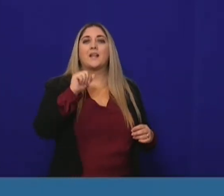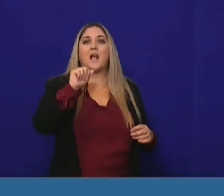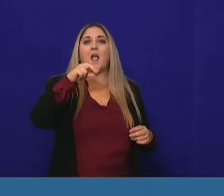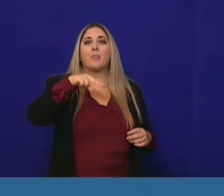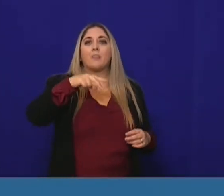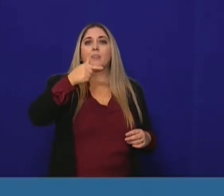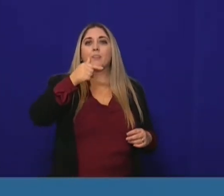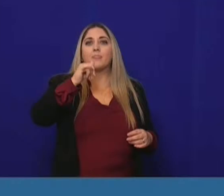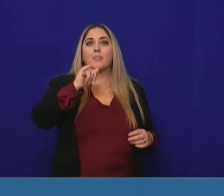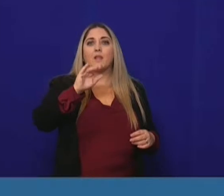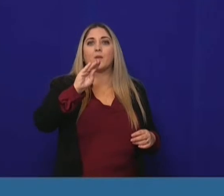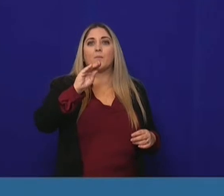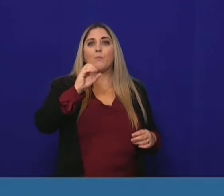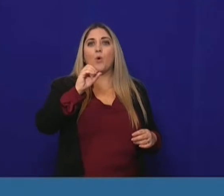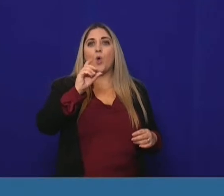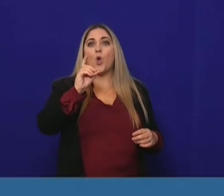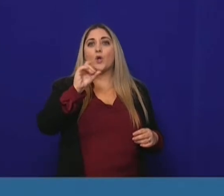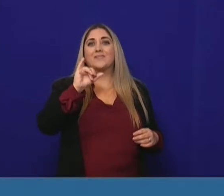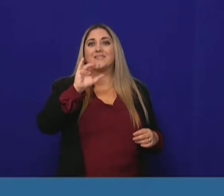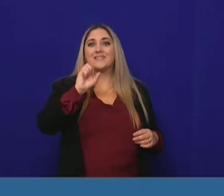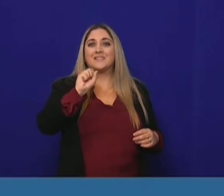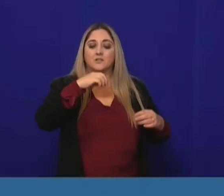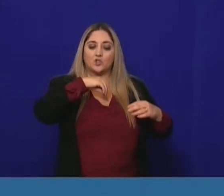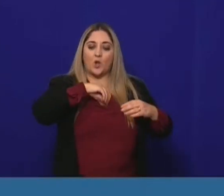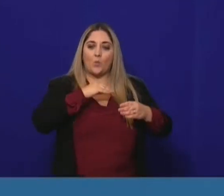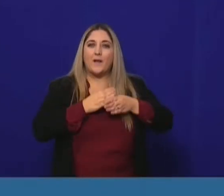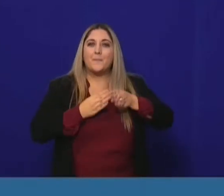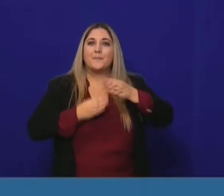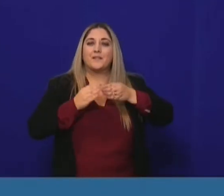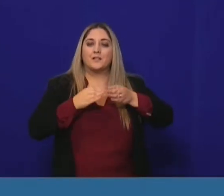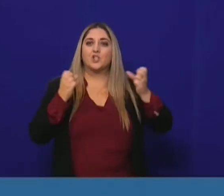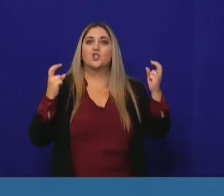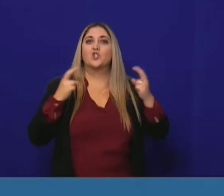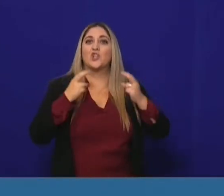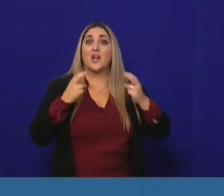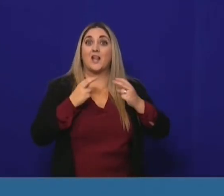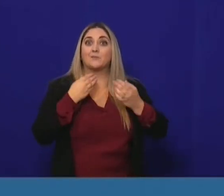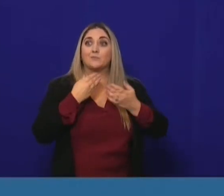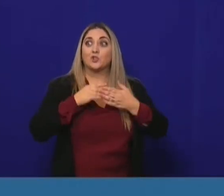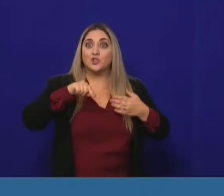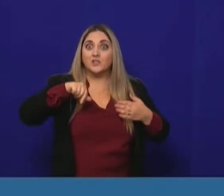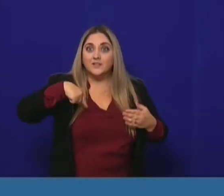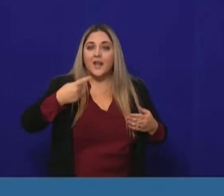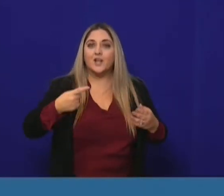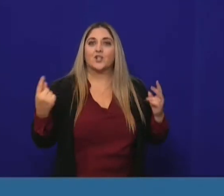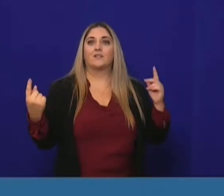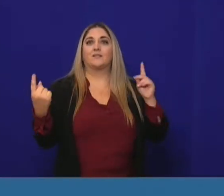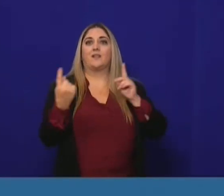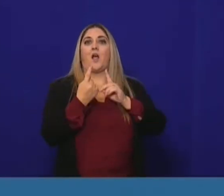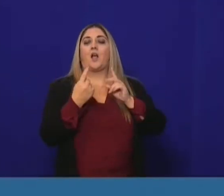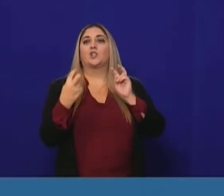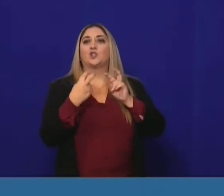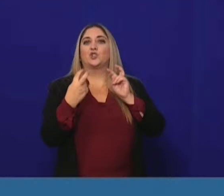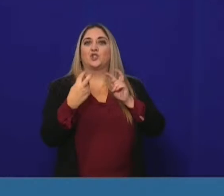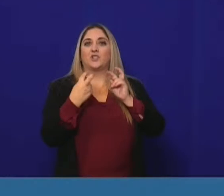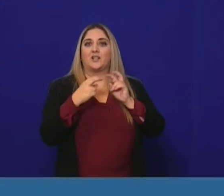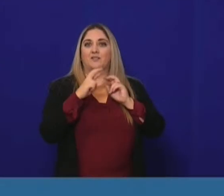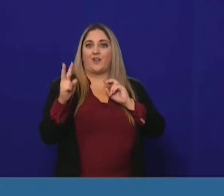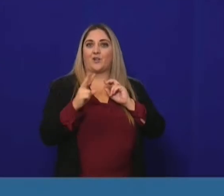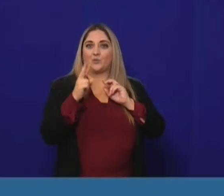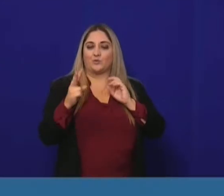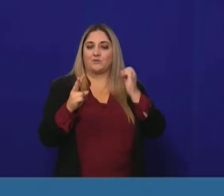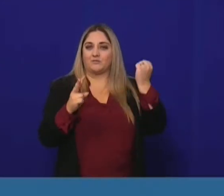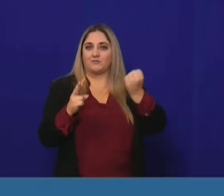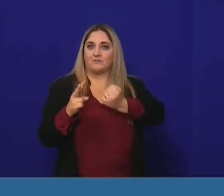jinbnew biex inti tkun tista la darba terġa' tiltaqa' ukoll mal-virus u mbagħad tkun tista' tiġġieled kontra dan il-virus u